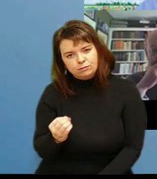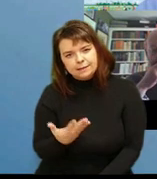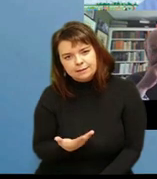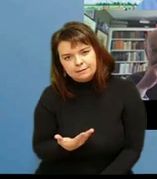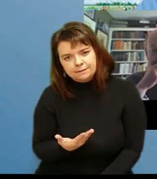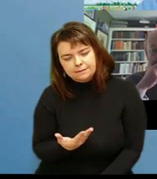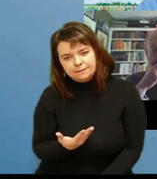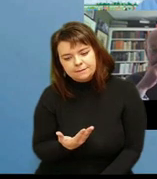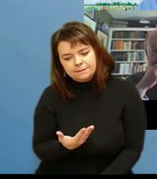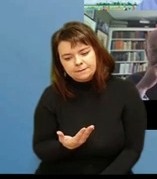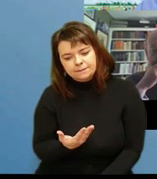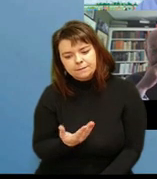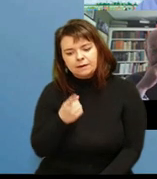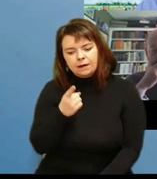100%.